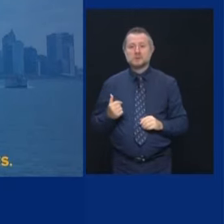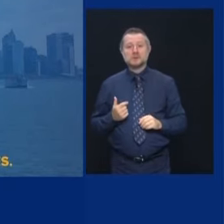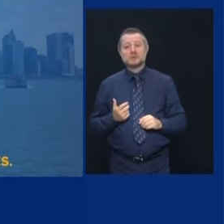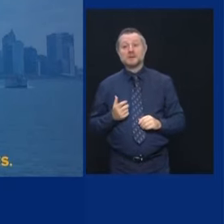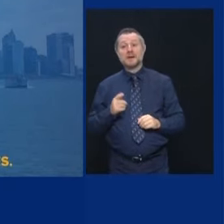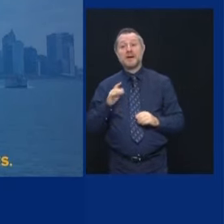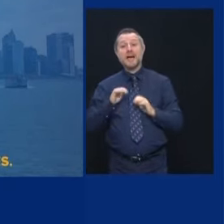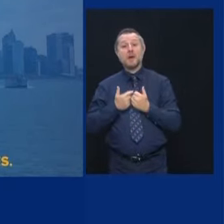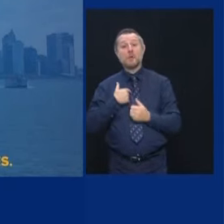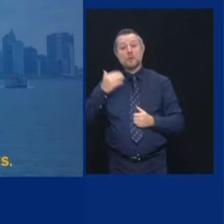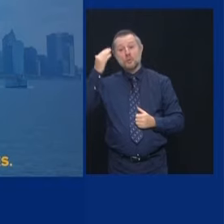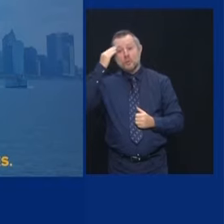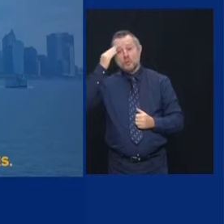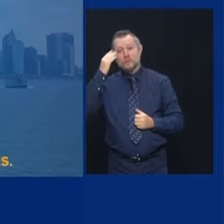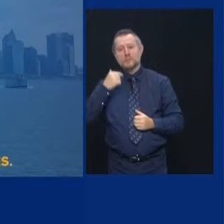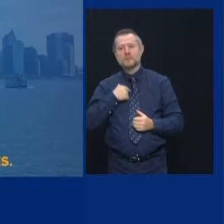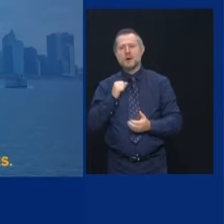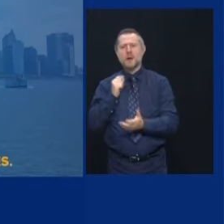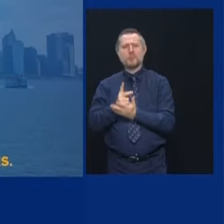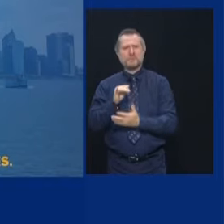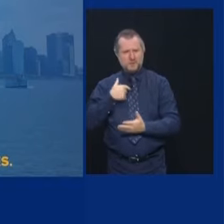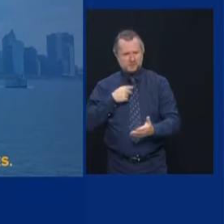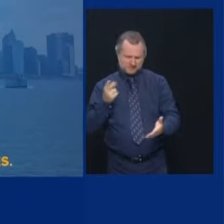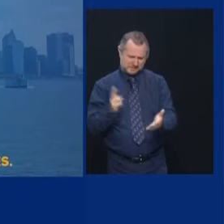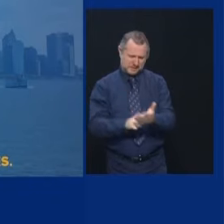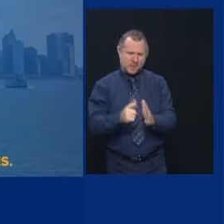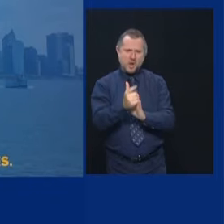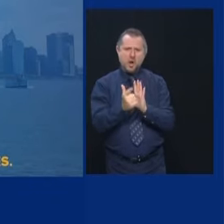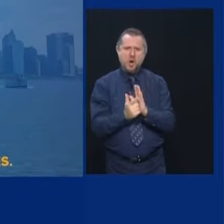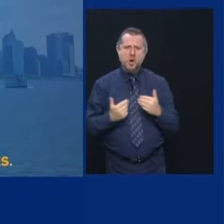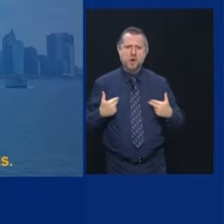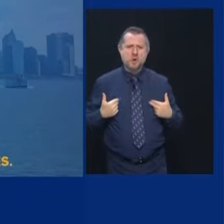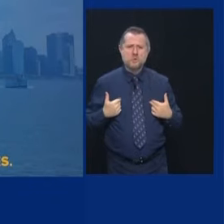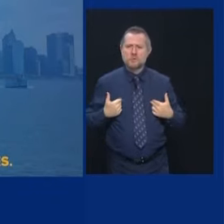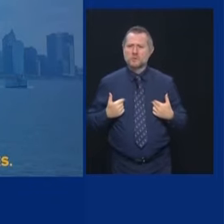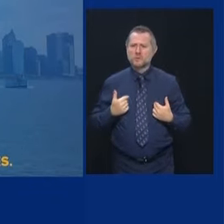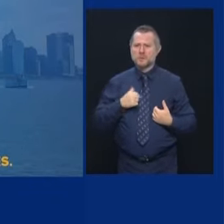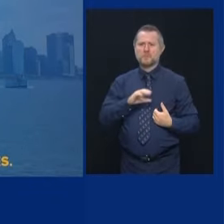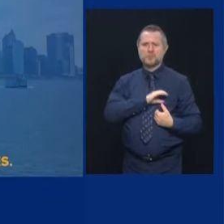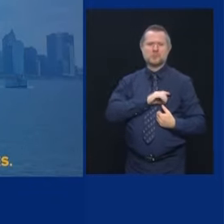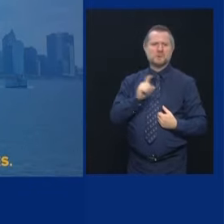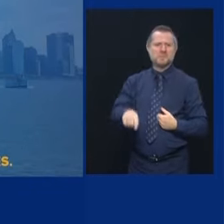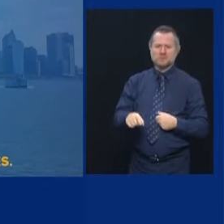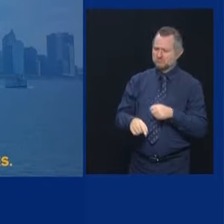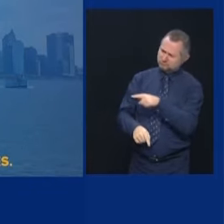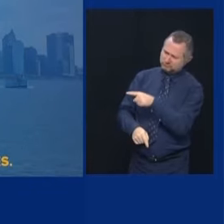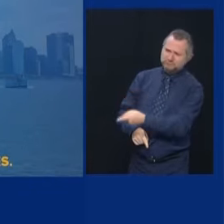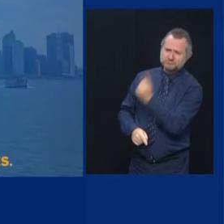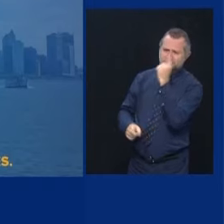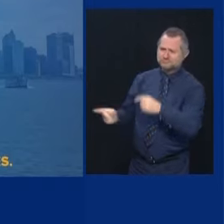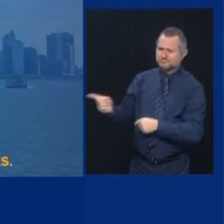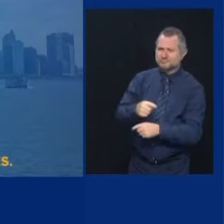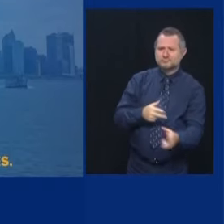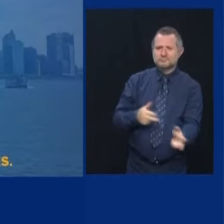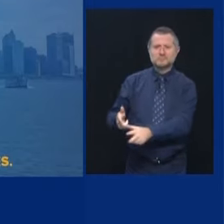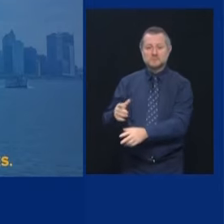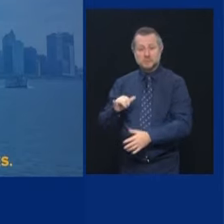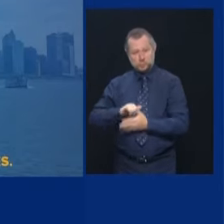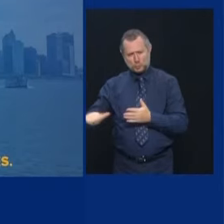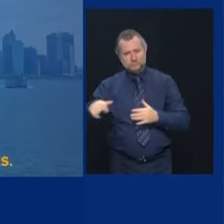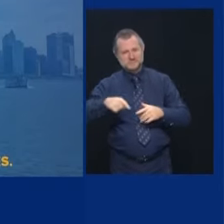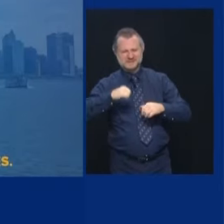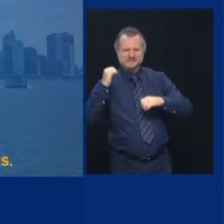law. It's only as good as the enforcement. We're New York tough. What's within tough?